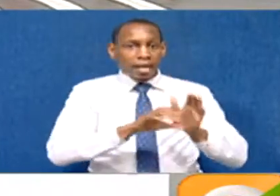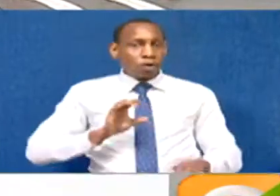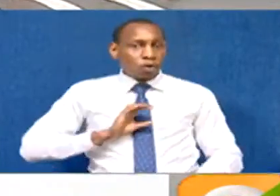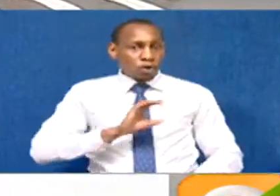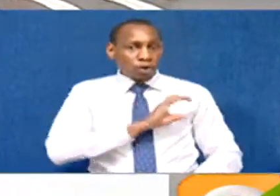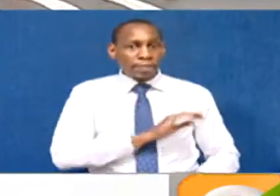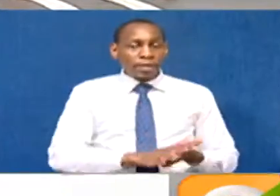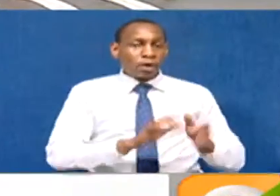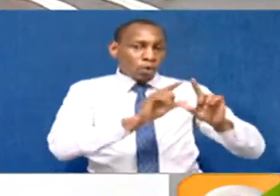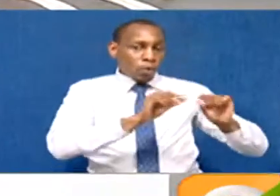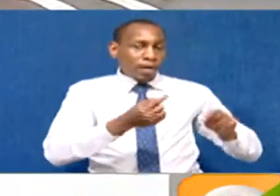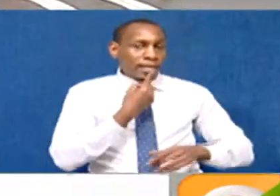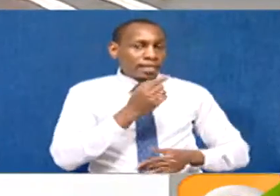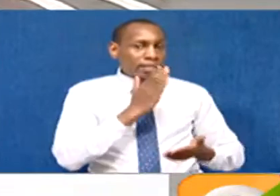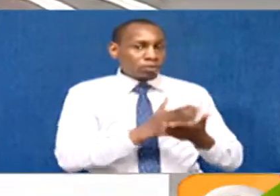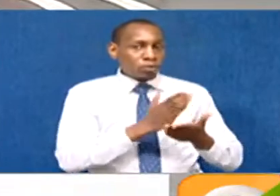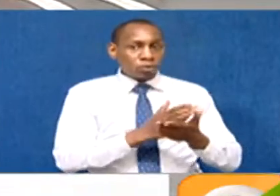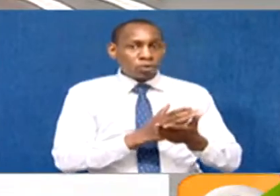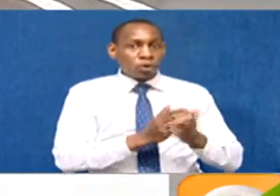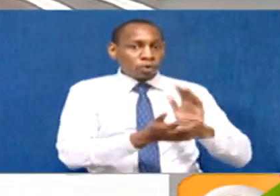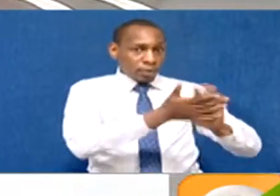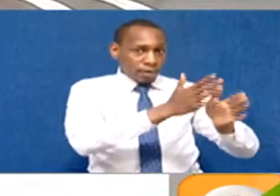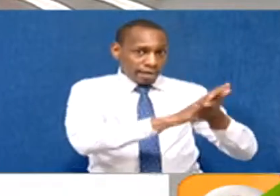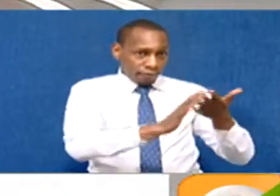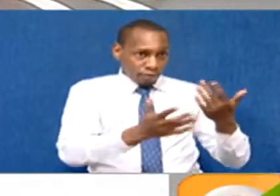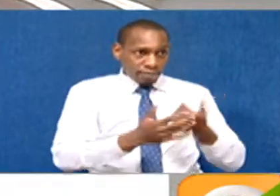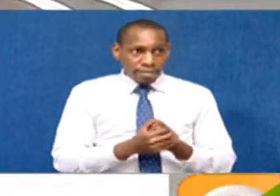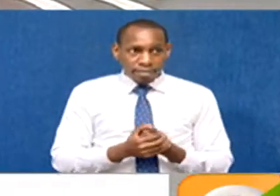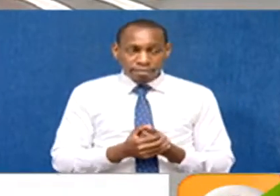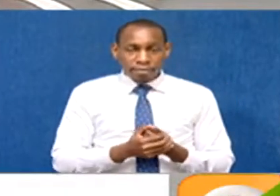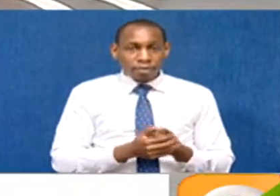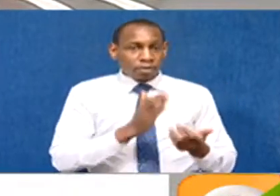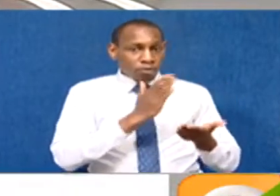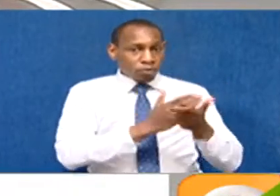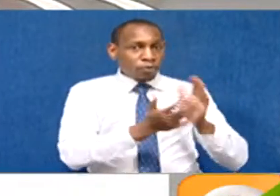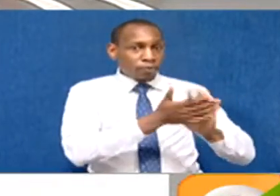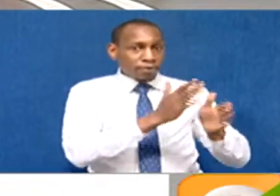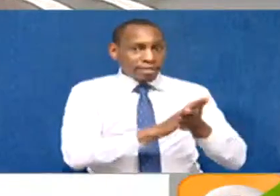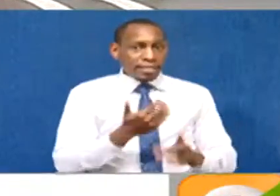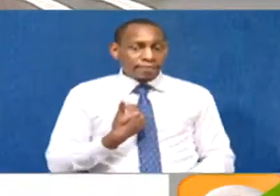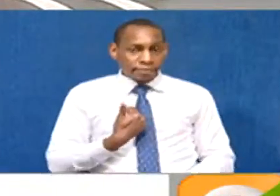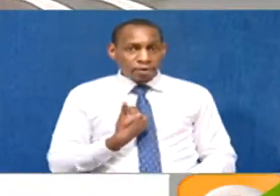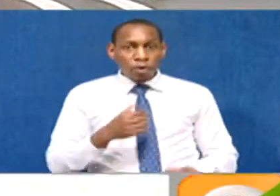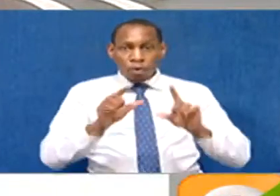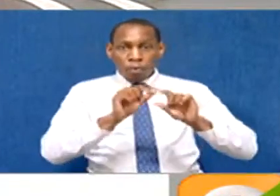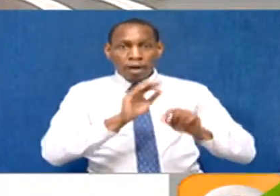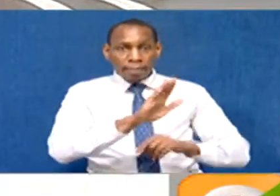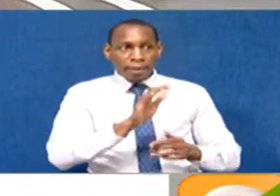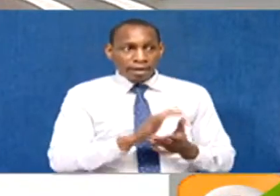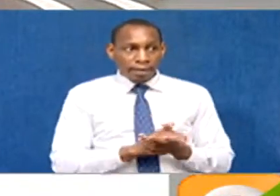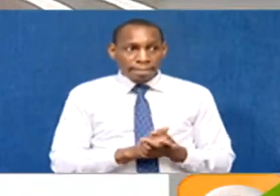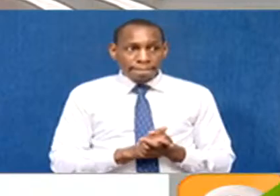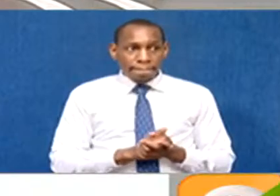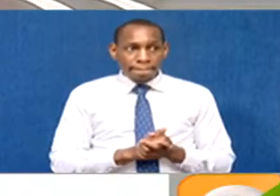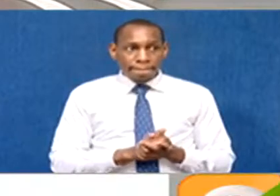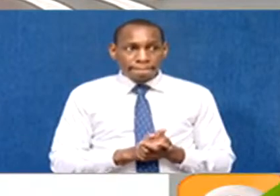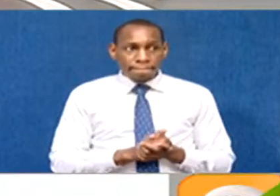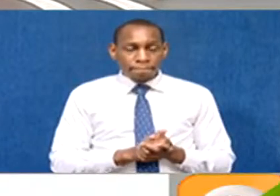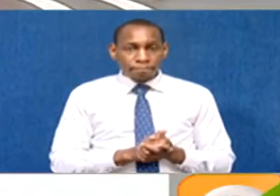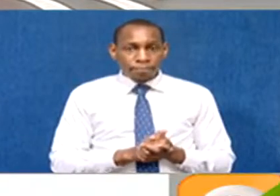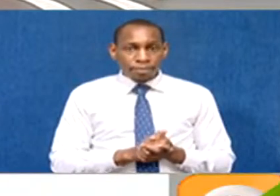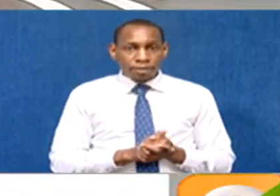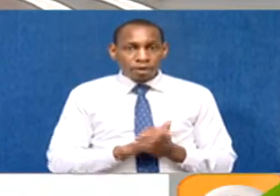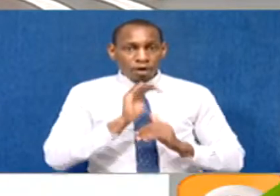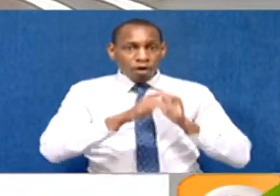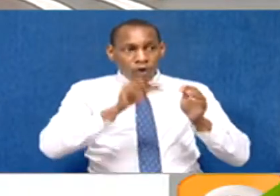exactly. Go to the Senate, Jeff. There is going to be vindictiveness. Go to the... There is going to be... Did you hear what Ali said? Go to the Senate. You will